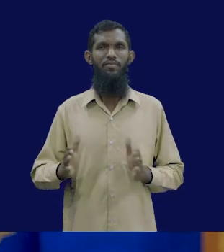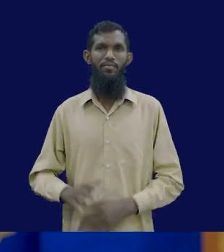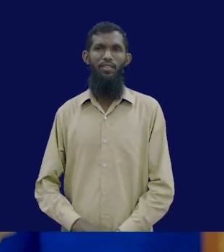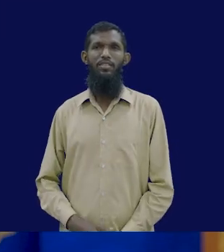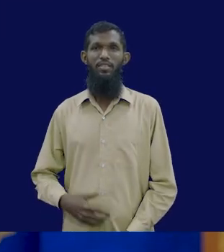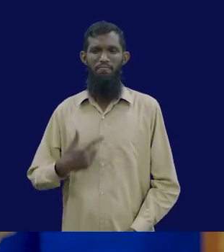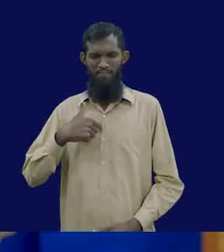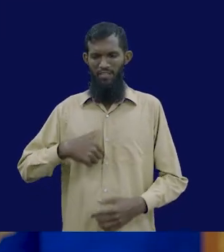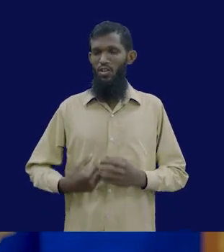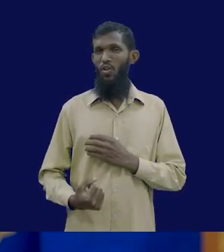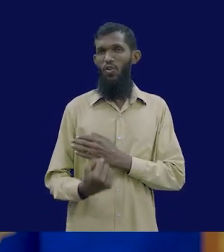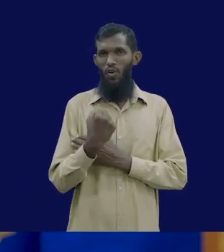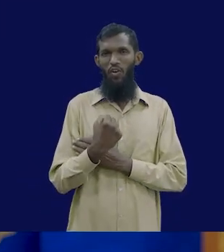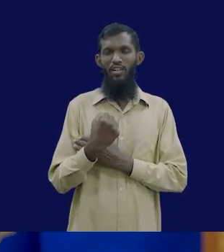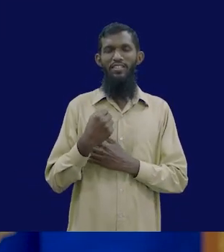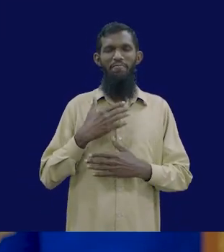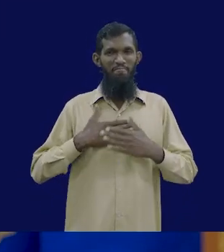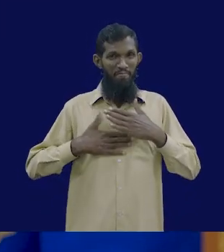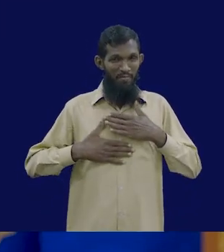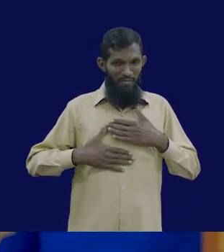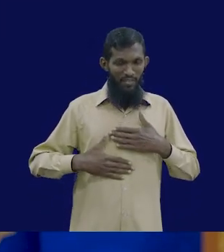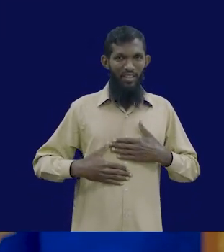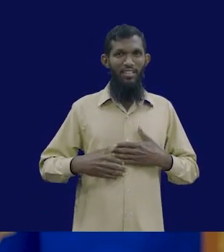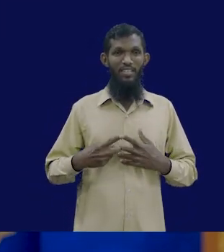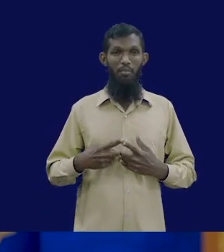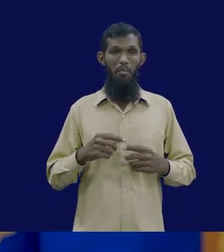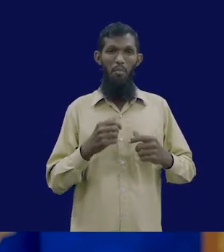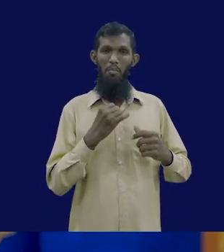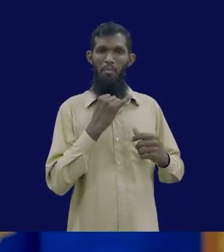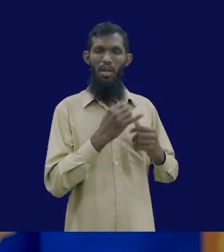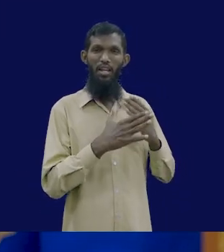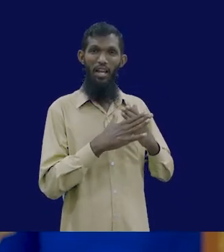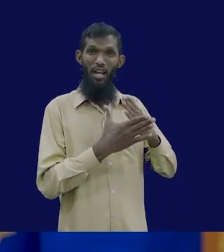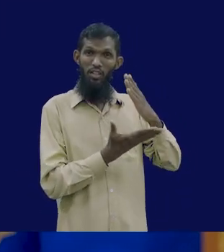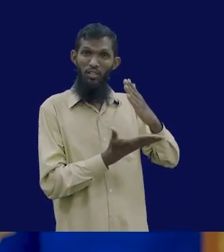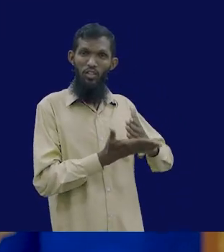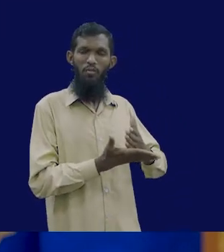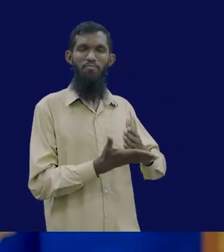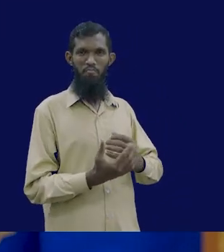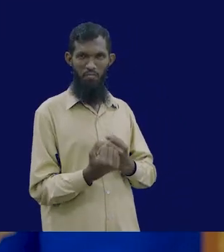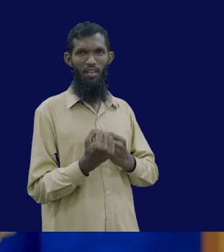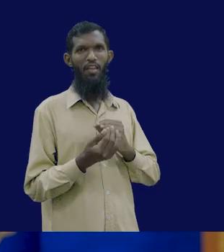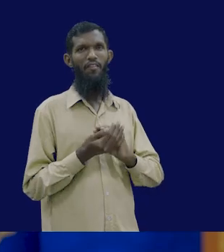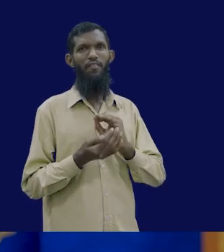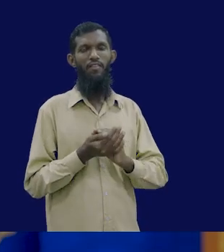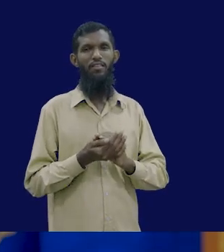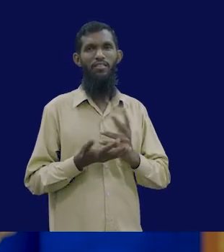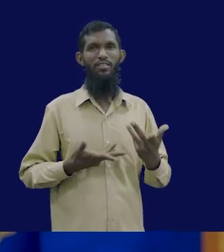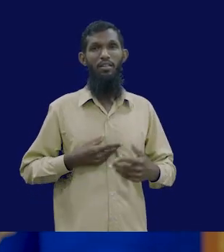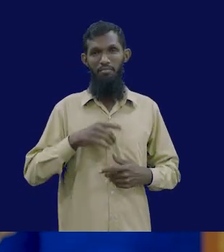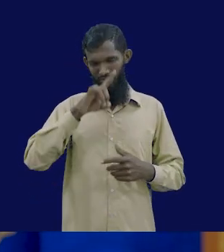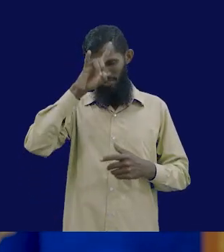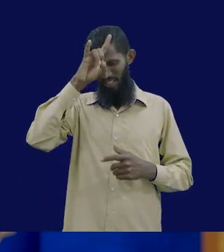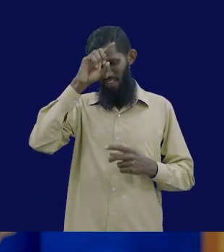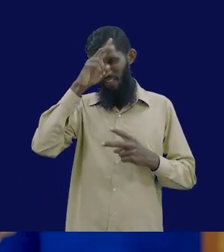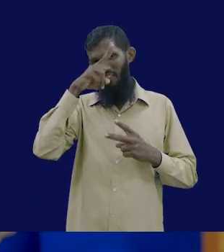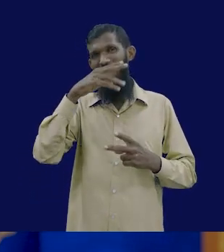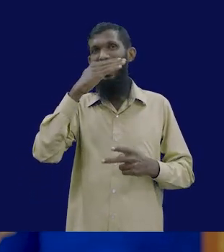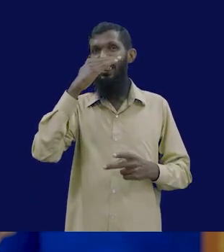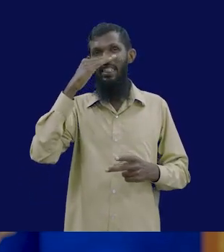self-strength, will, and resilience. There is great humiliation for the devil in